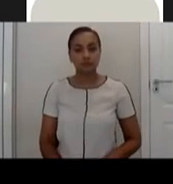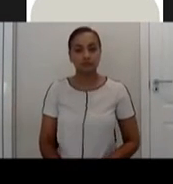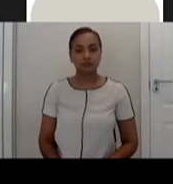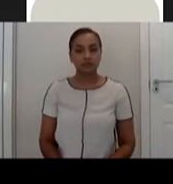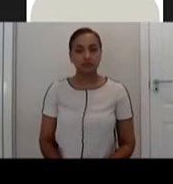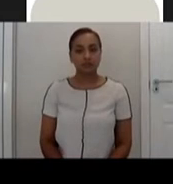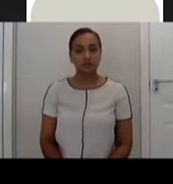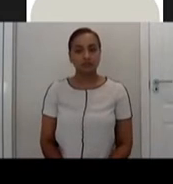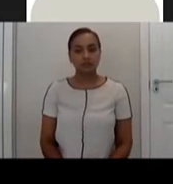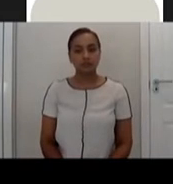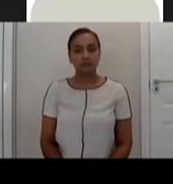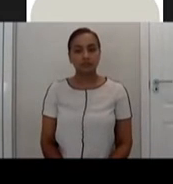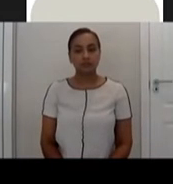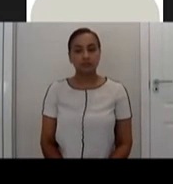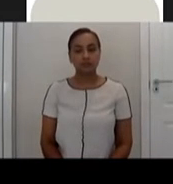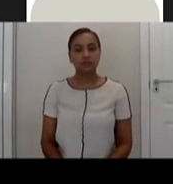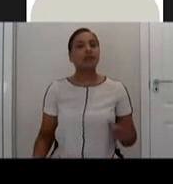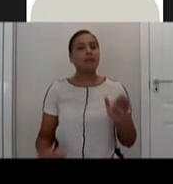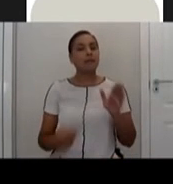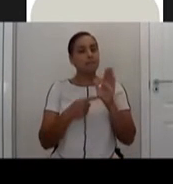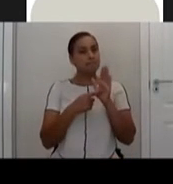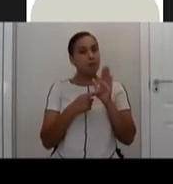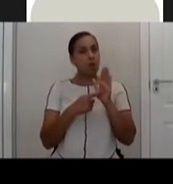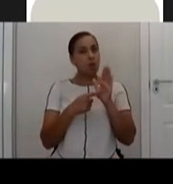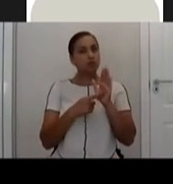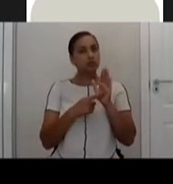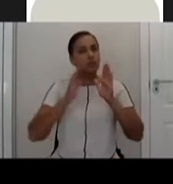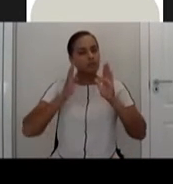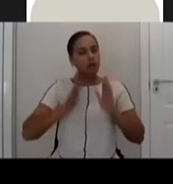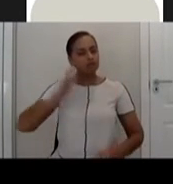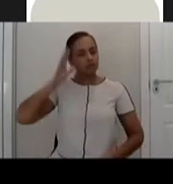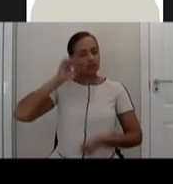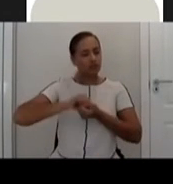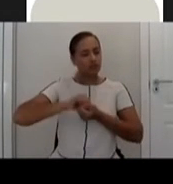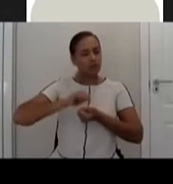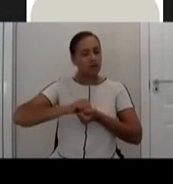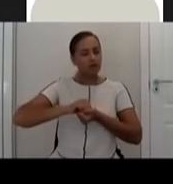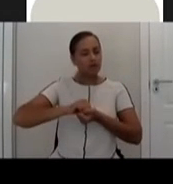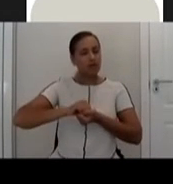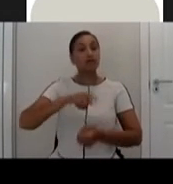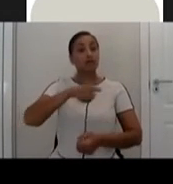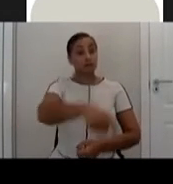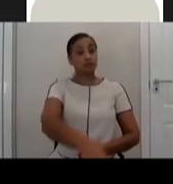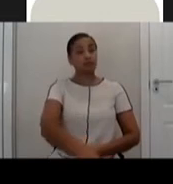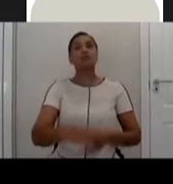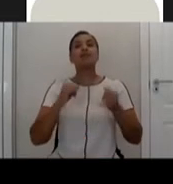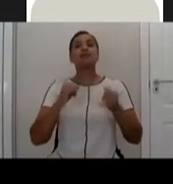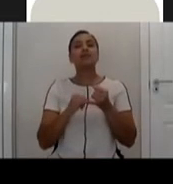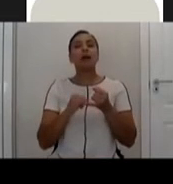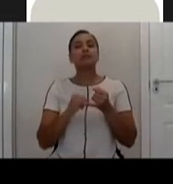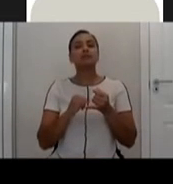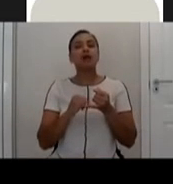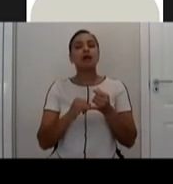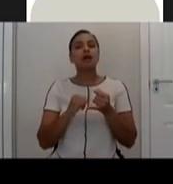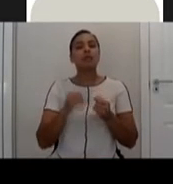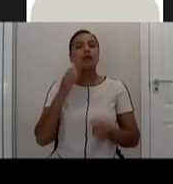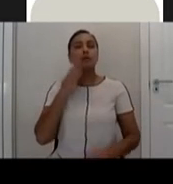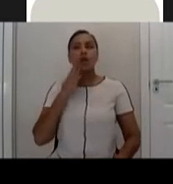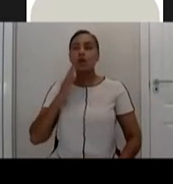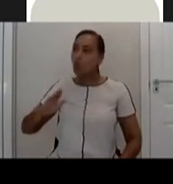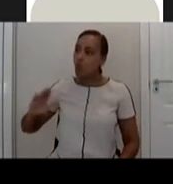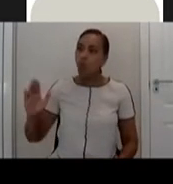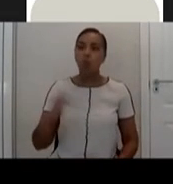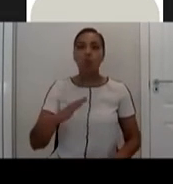The key thing as well to remember is that in September, when all the pupils go back